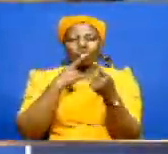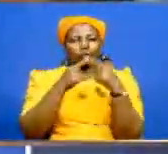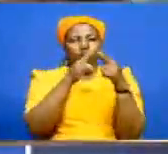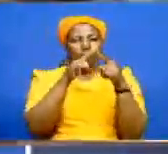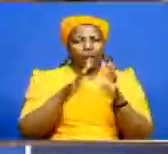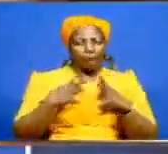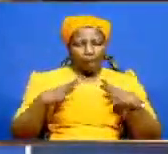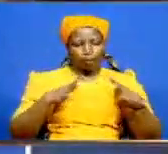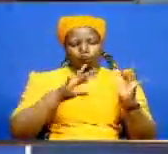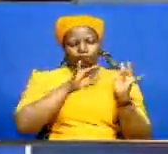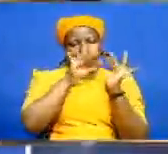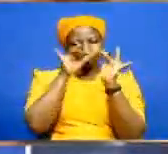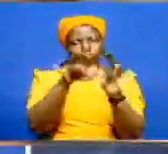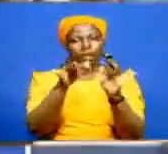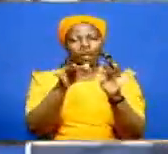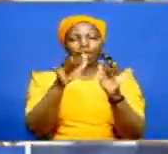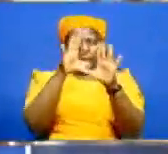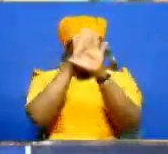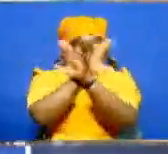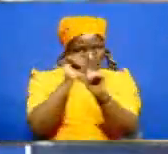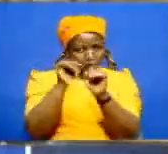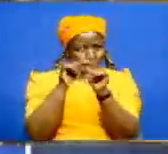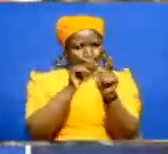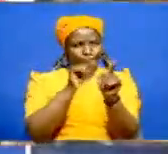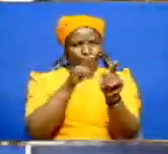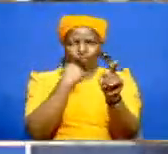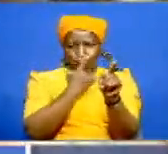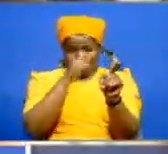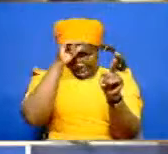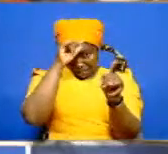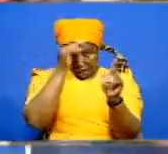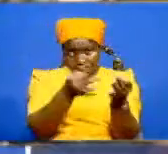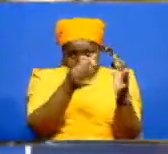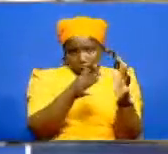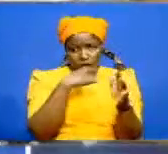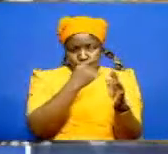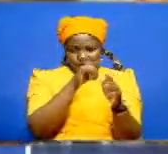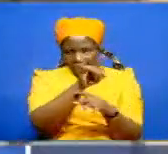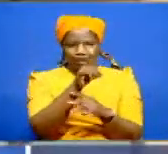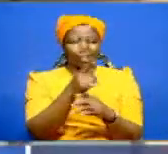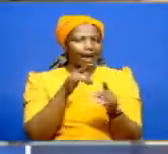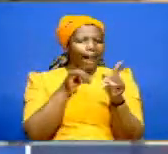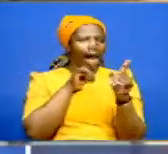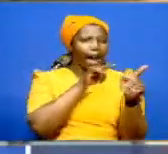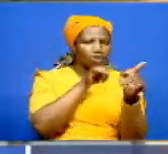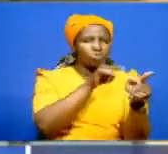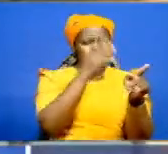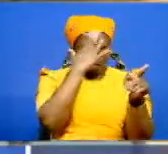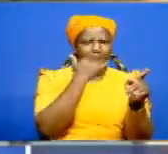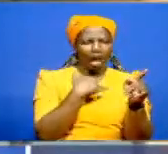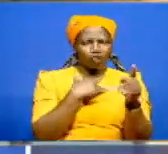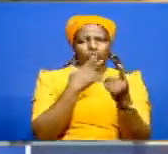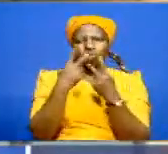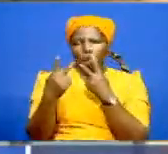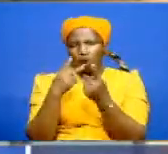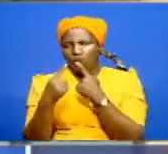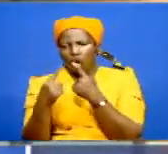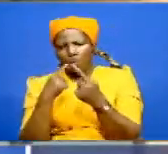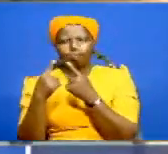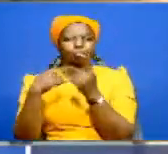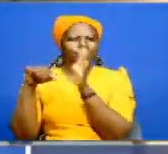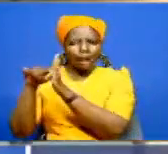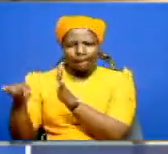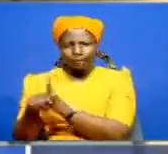The president would take a swipe at persons within government who he accused of doublespeak. Unakuja unasema kwa mdomo